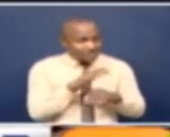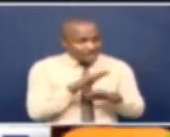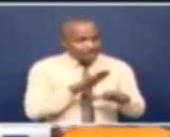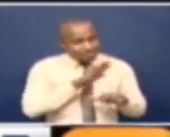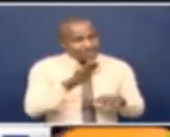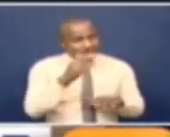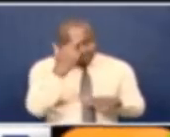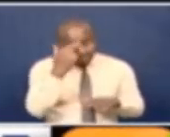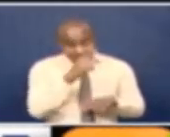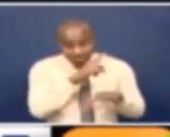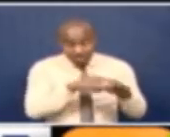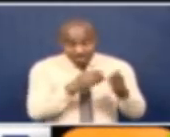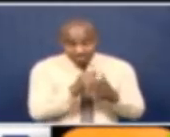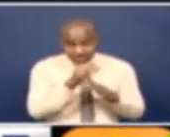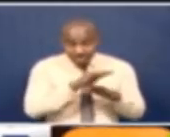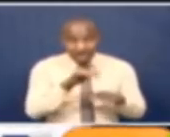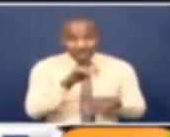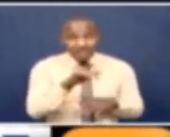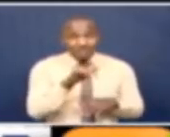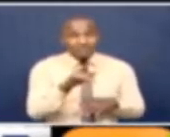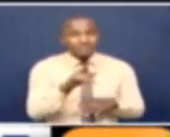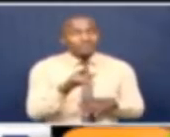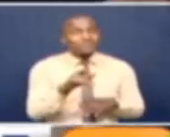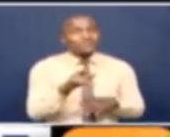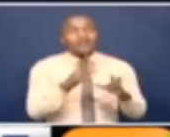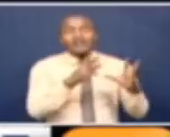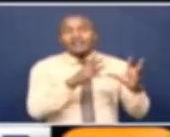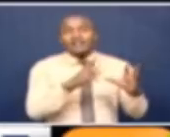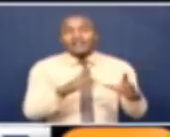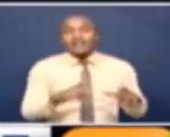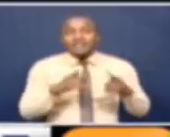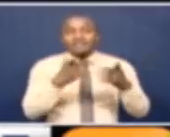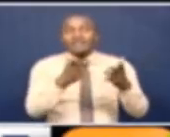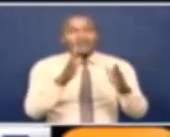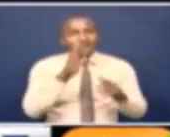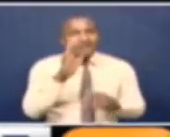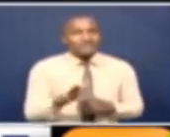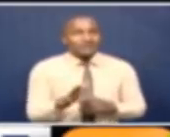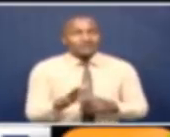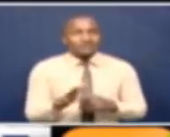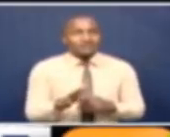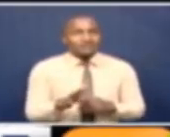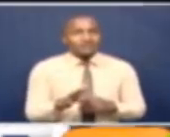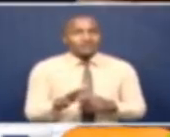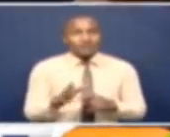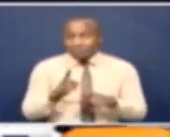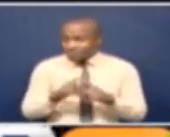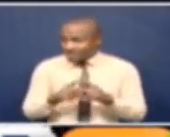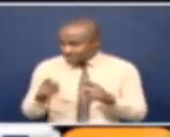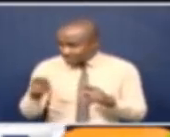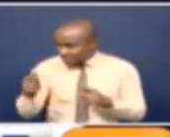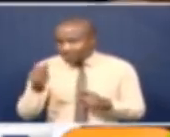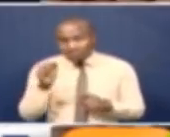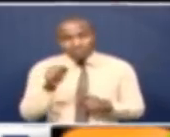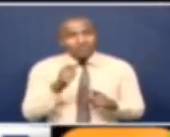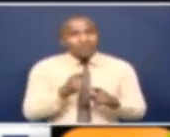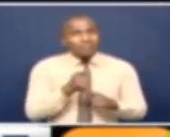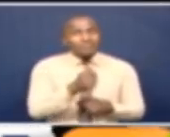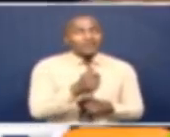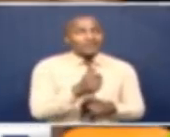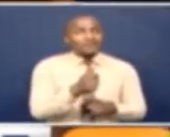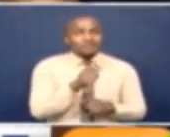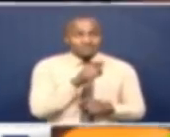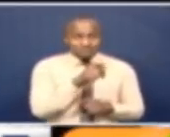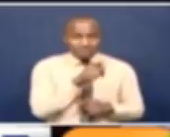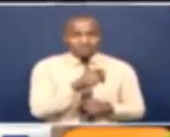they bought that land there, they never lived there. They have never lived there. But they paid for it. They paid for it during